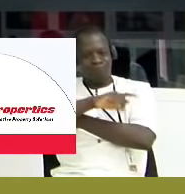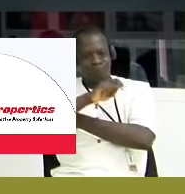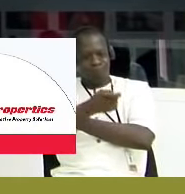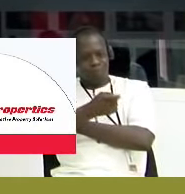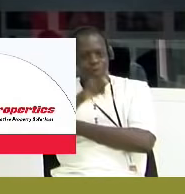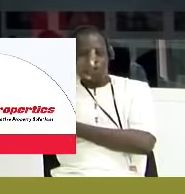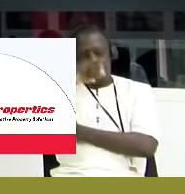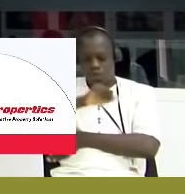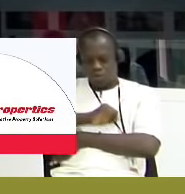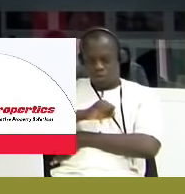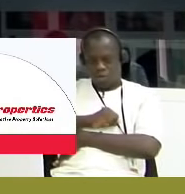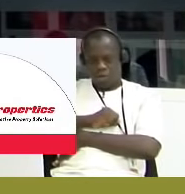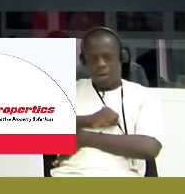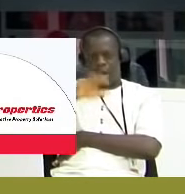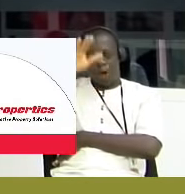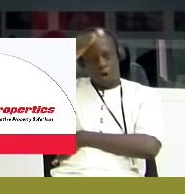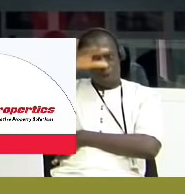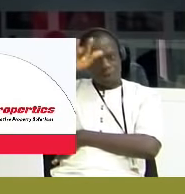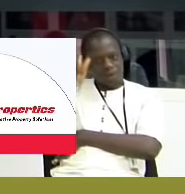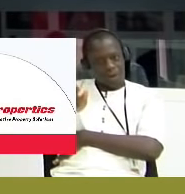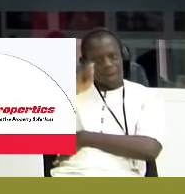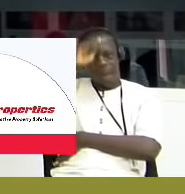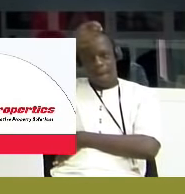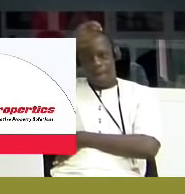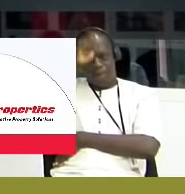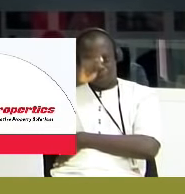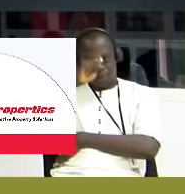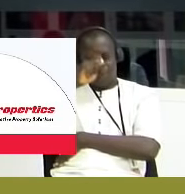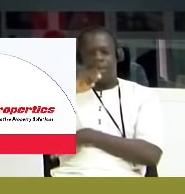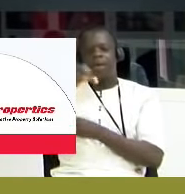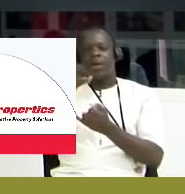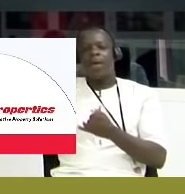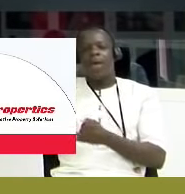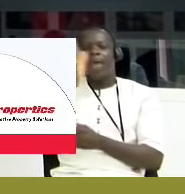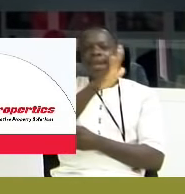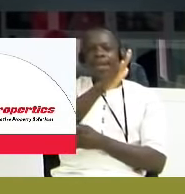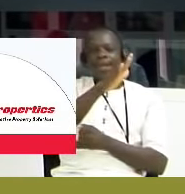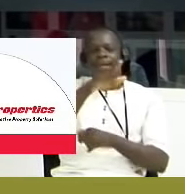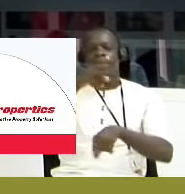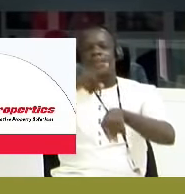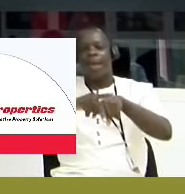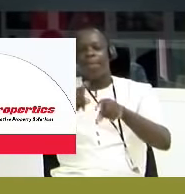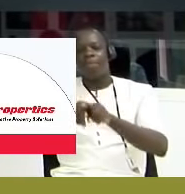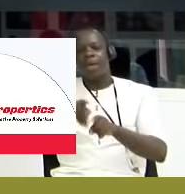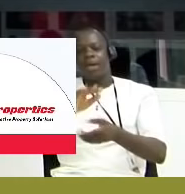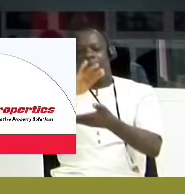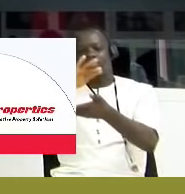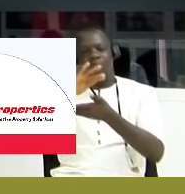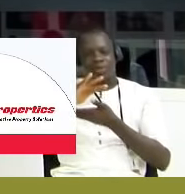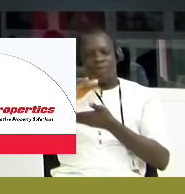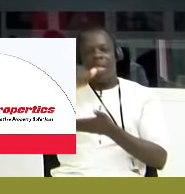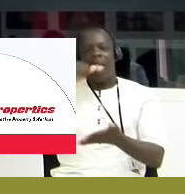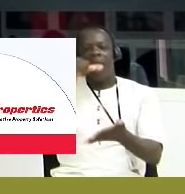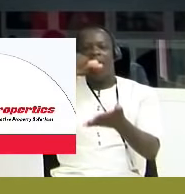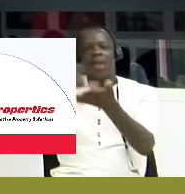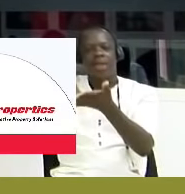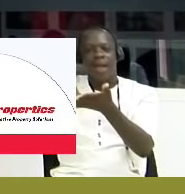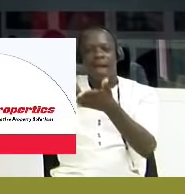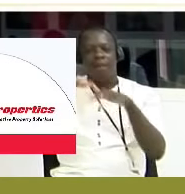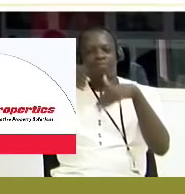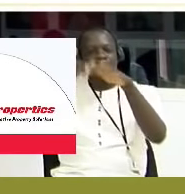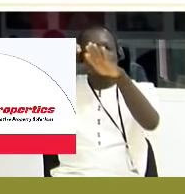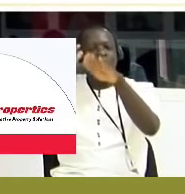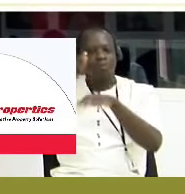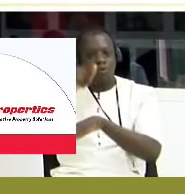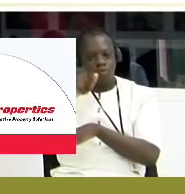Mm-hmm. Did you at any point receive a dismissal letter, for example? Yes.